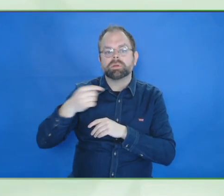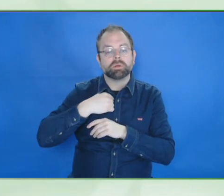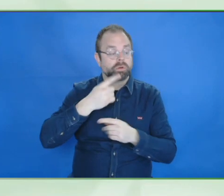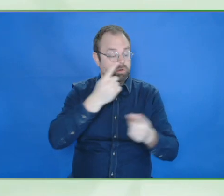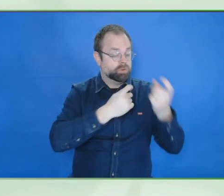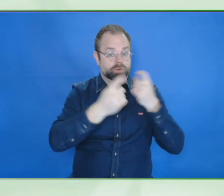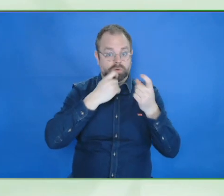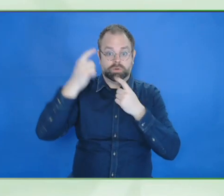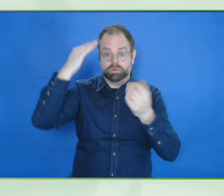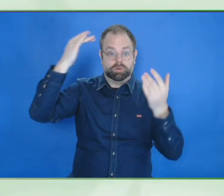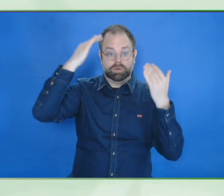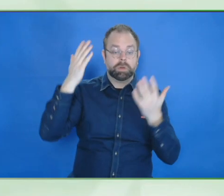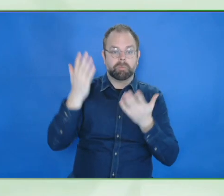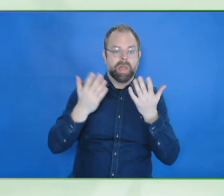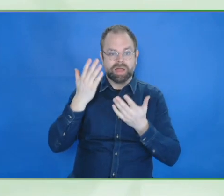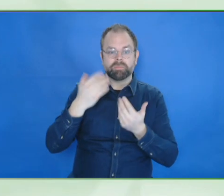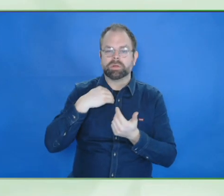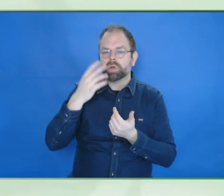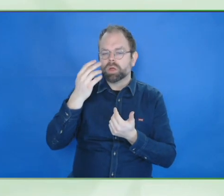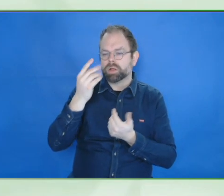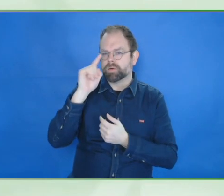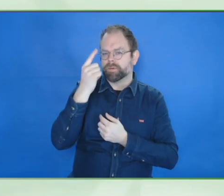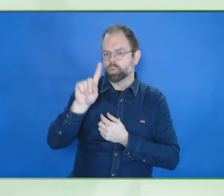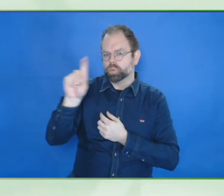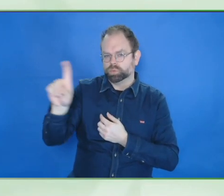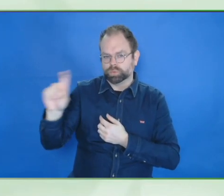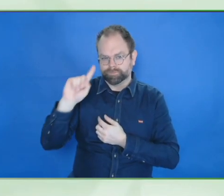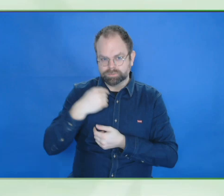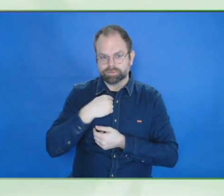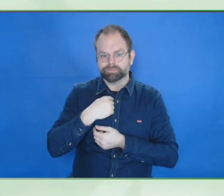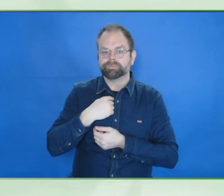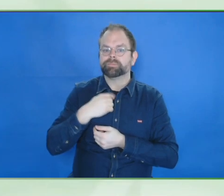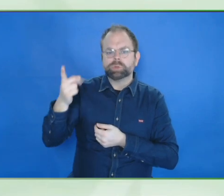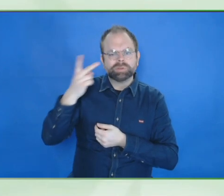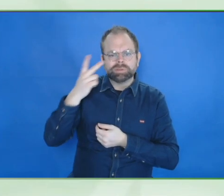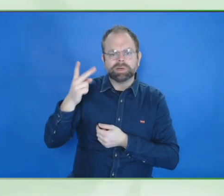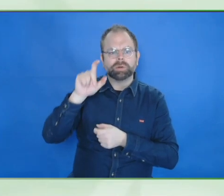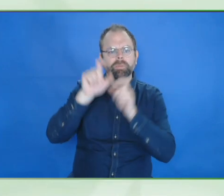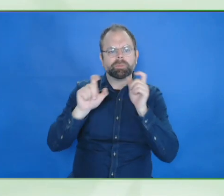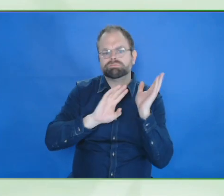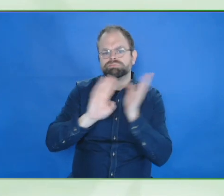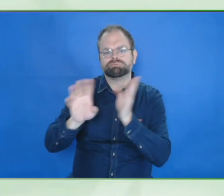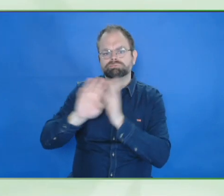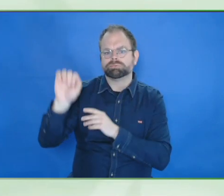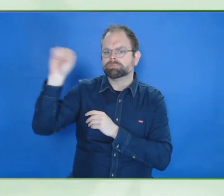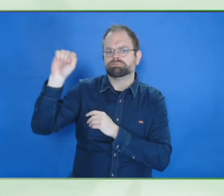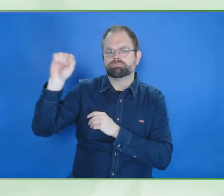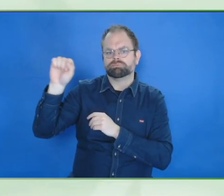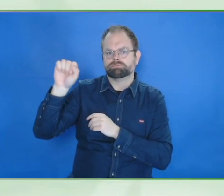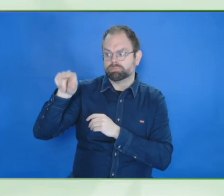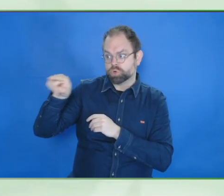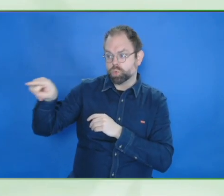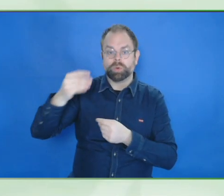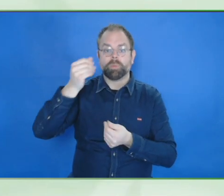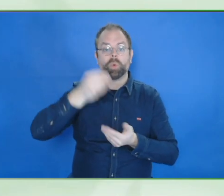work with and it's a viable idea? Yeah. So a bit of the investment mandate behind SEEDSTARS is a few things, but one of the things that